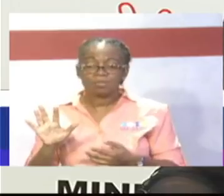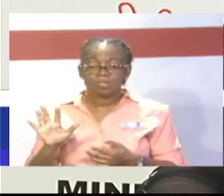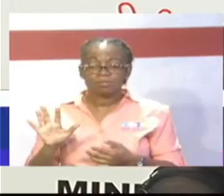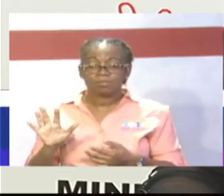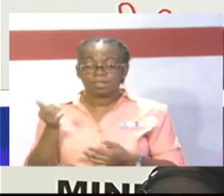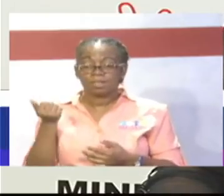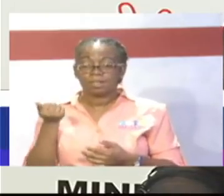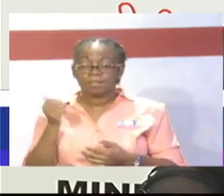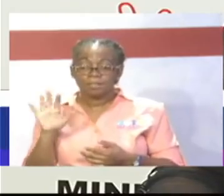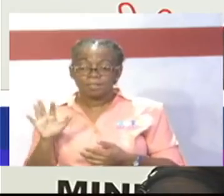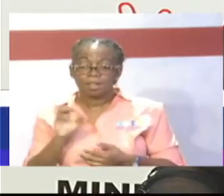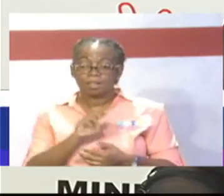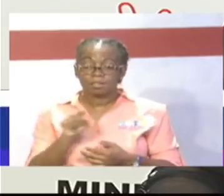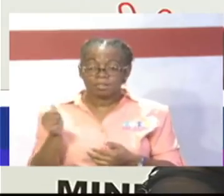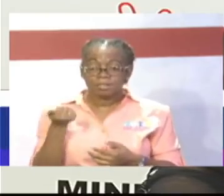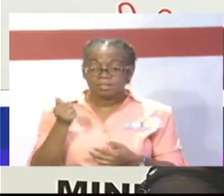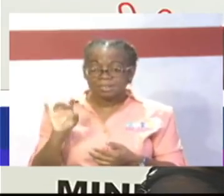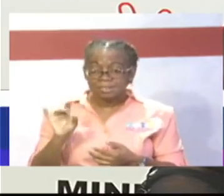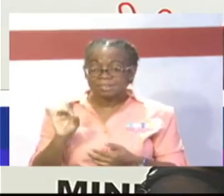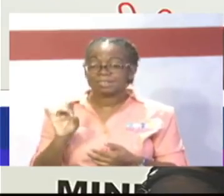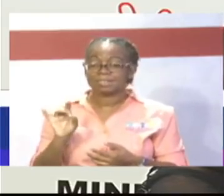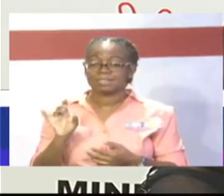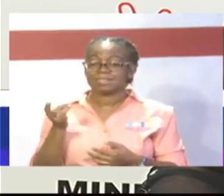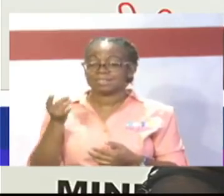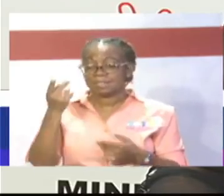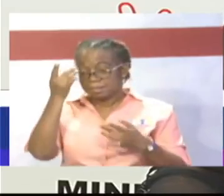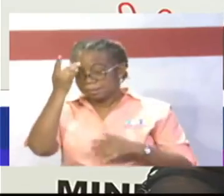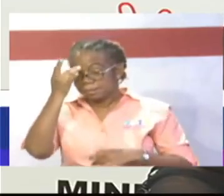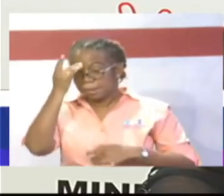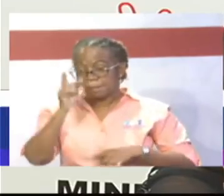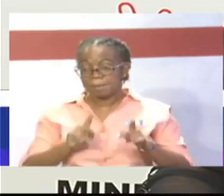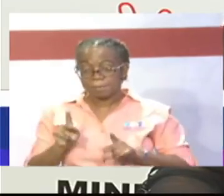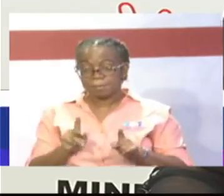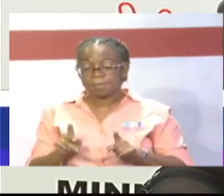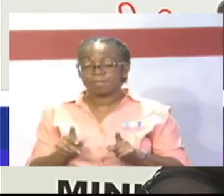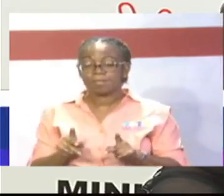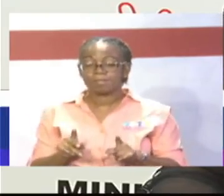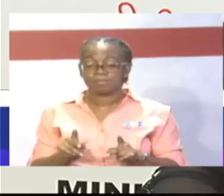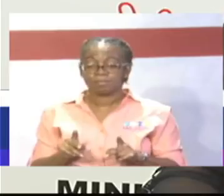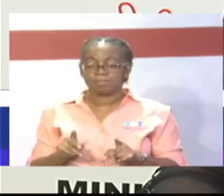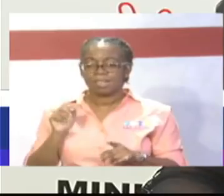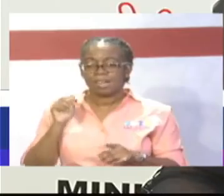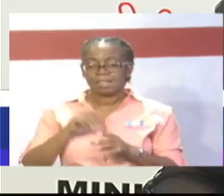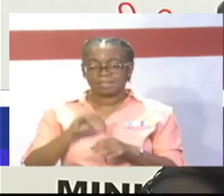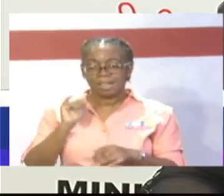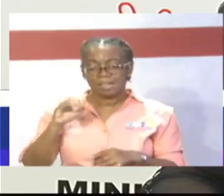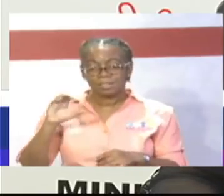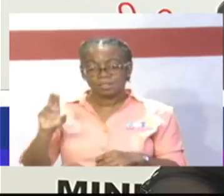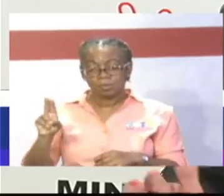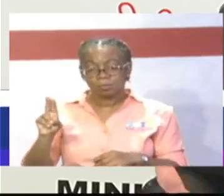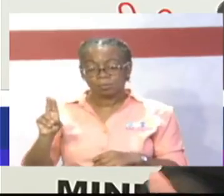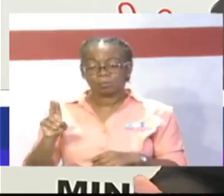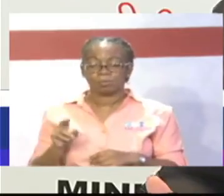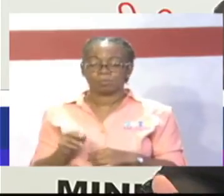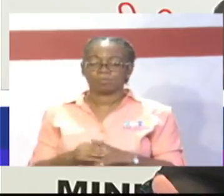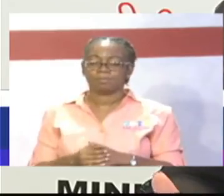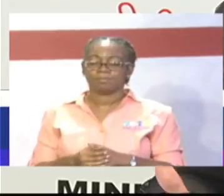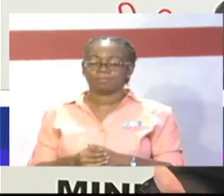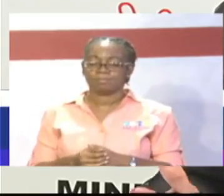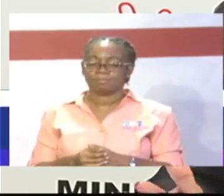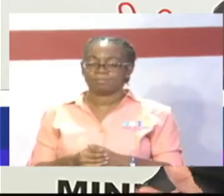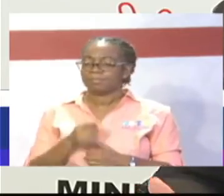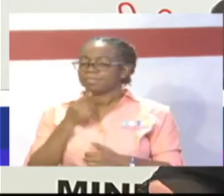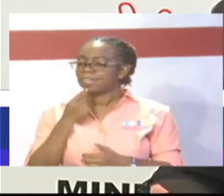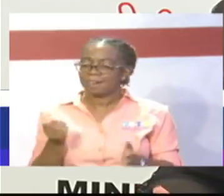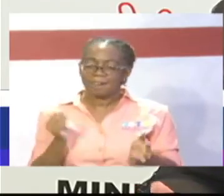to 17 patients requiring care in the accident and in the intensive care unit departments. I'd like to